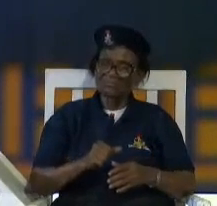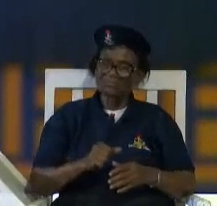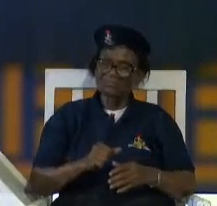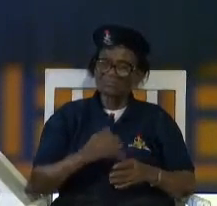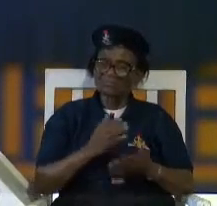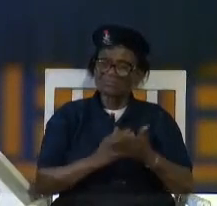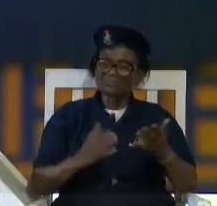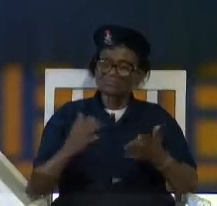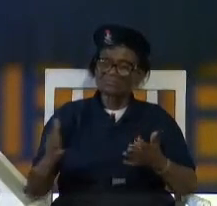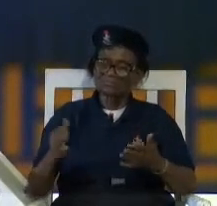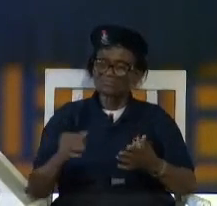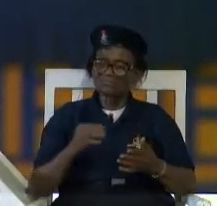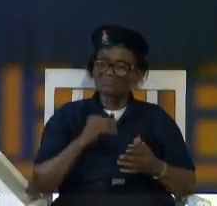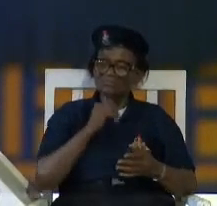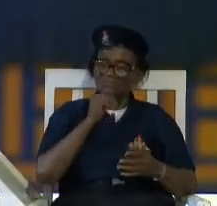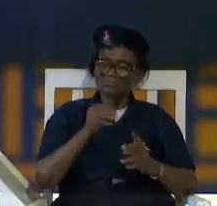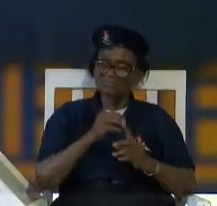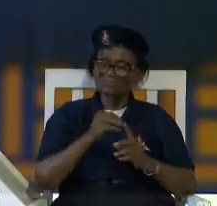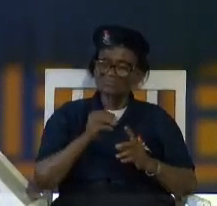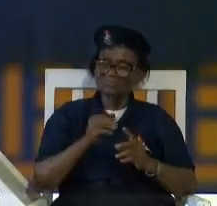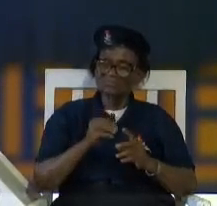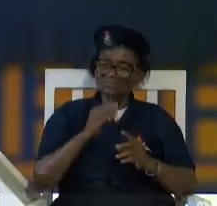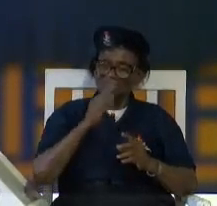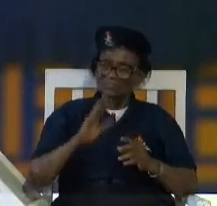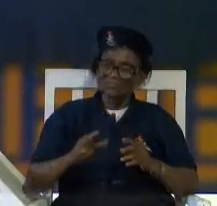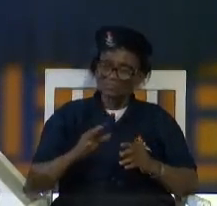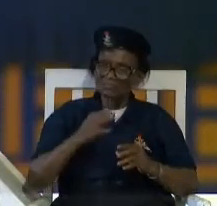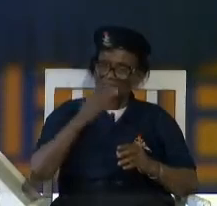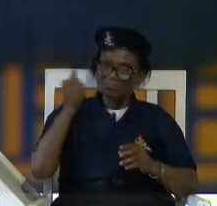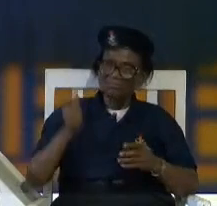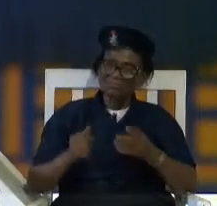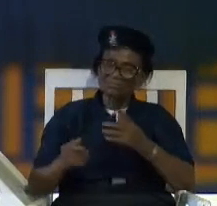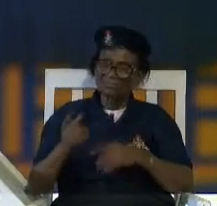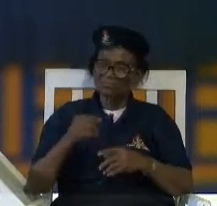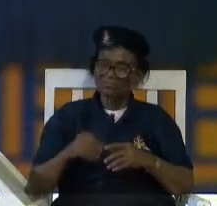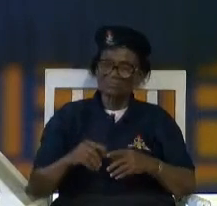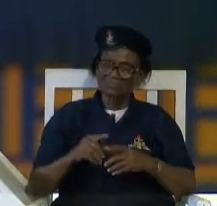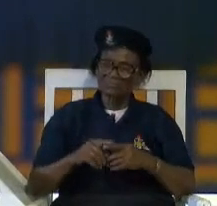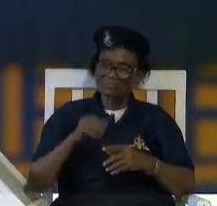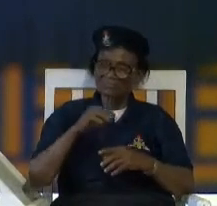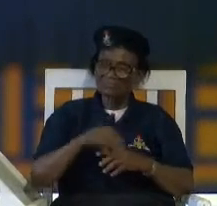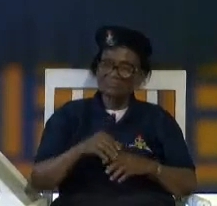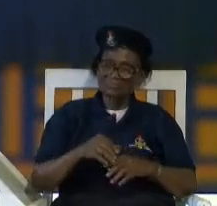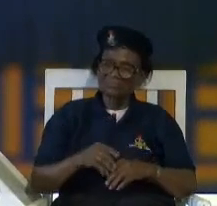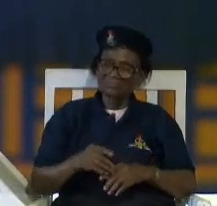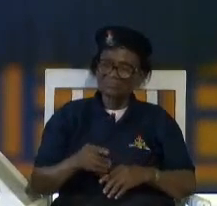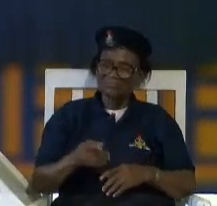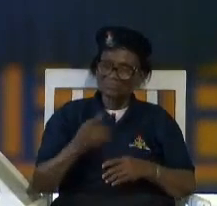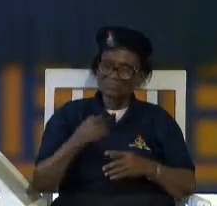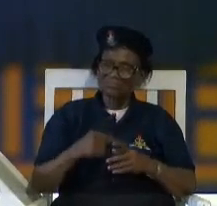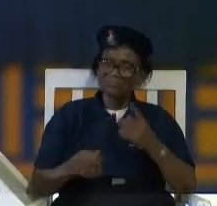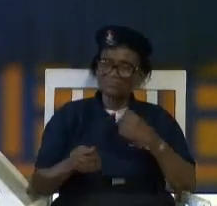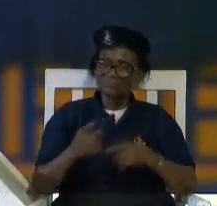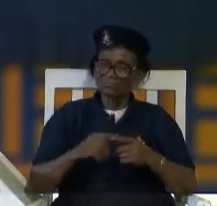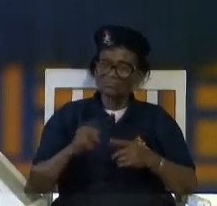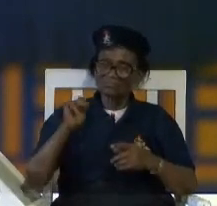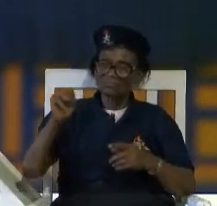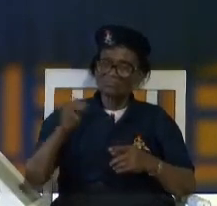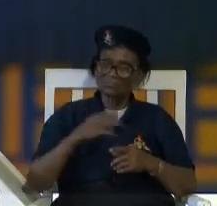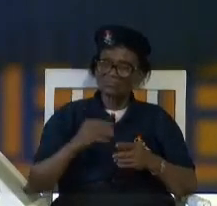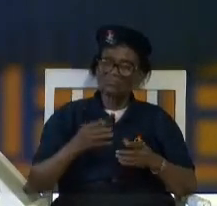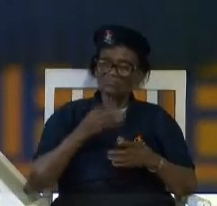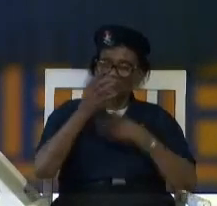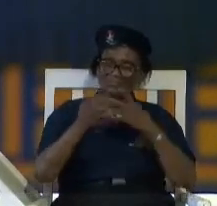you better come tonight. Come to the altar and come and cry to the Almighty God for